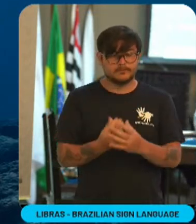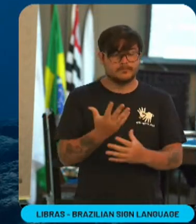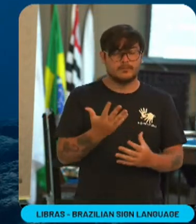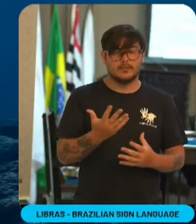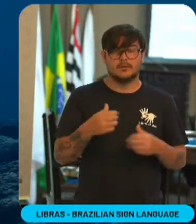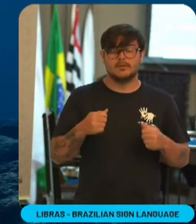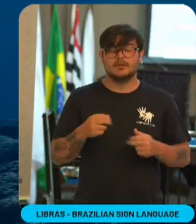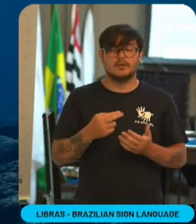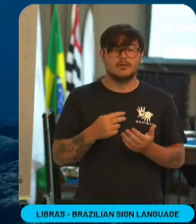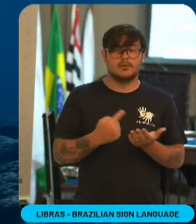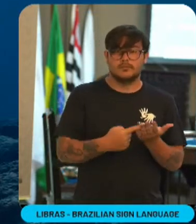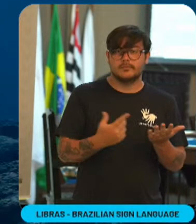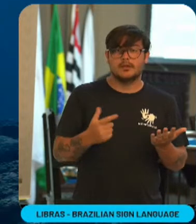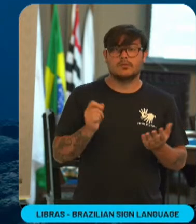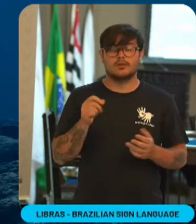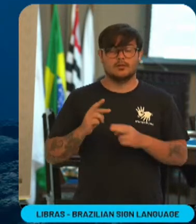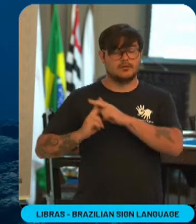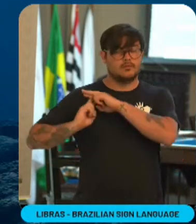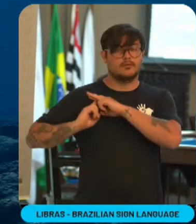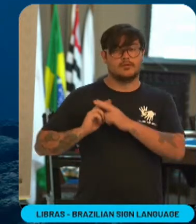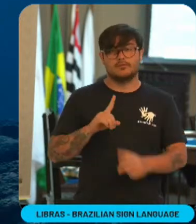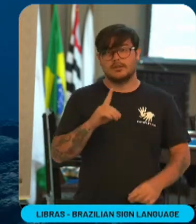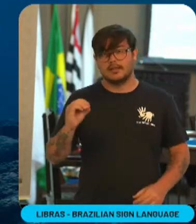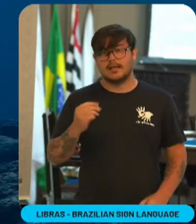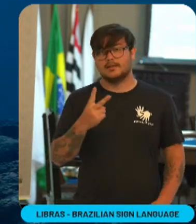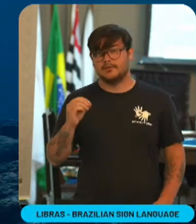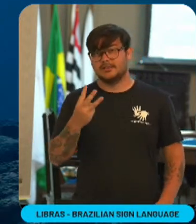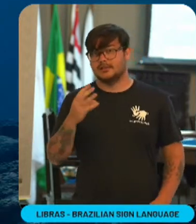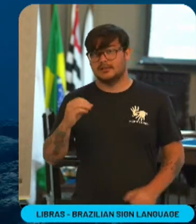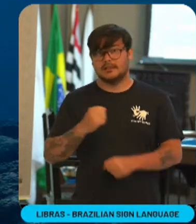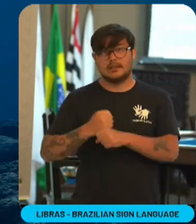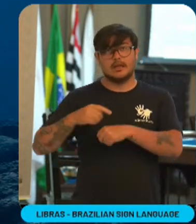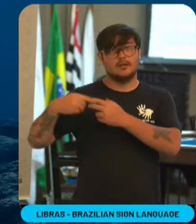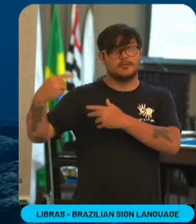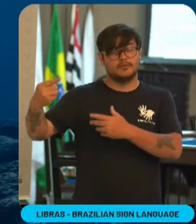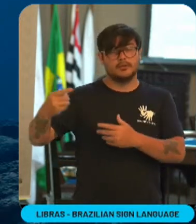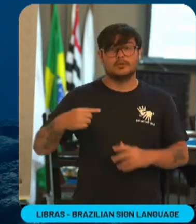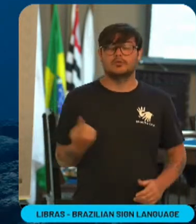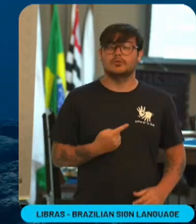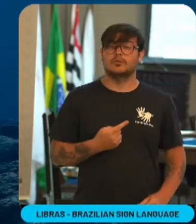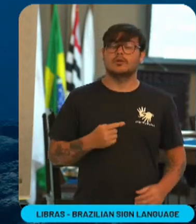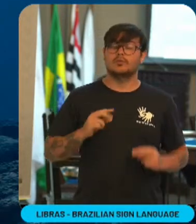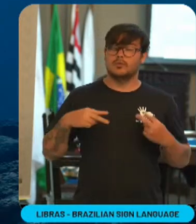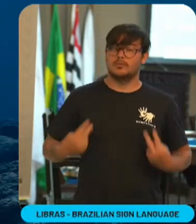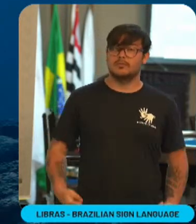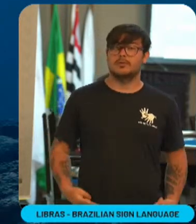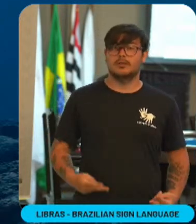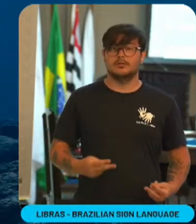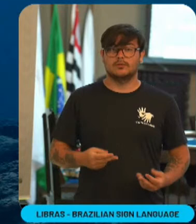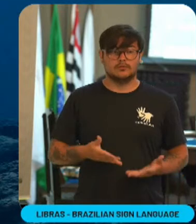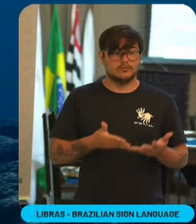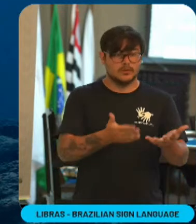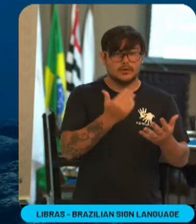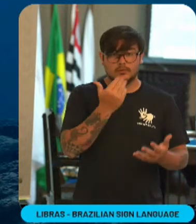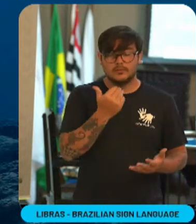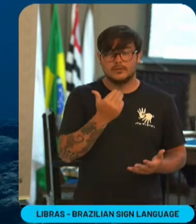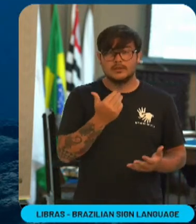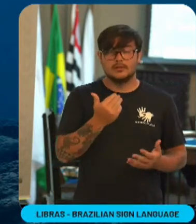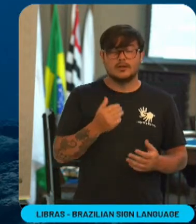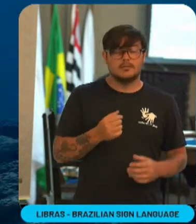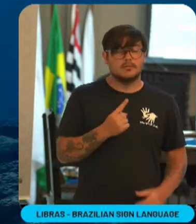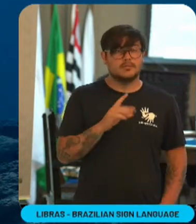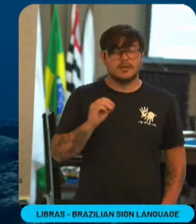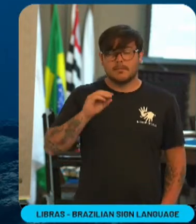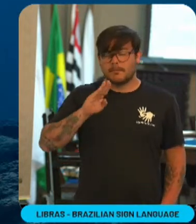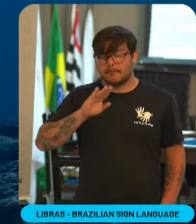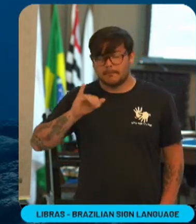to being concerned about the next harvest. We have, for example, a commitment to feed 10 billion